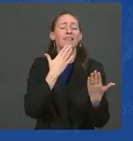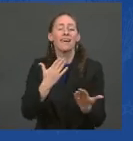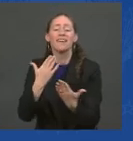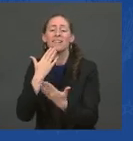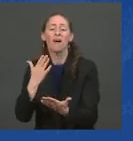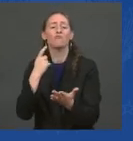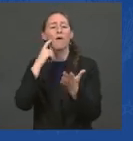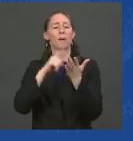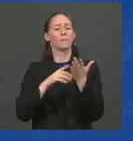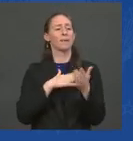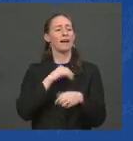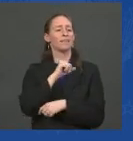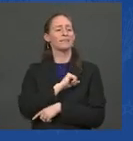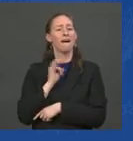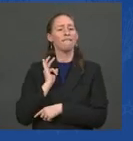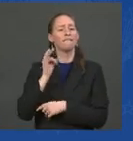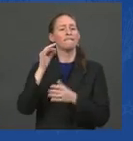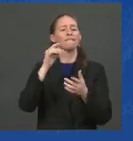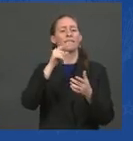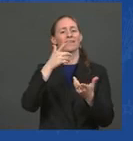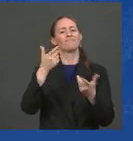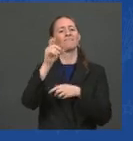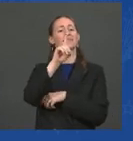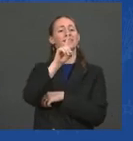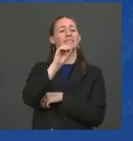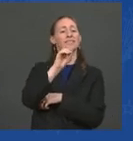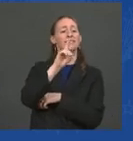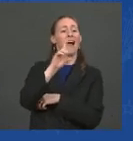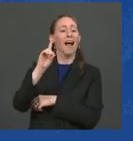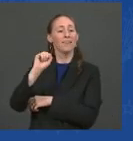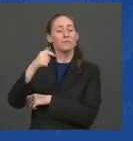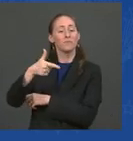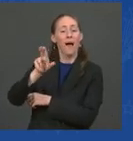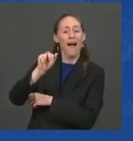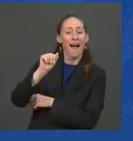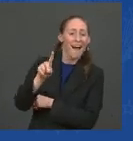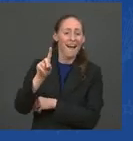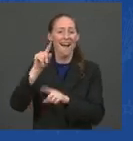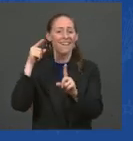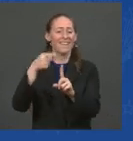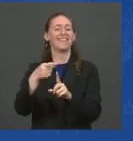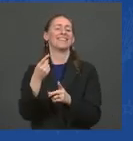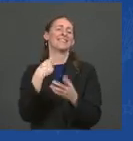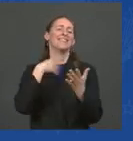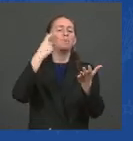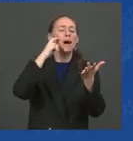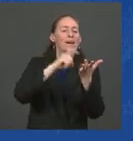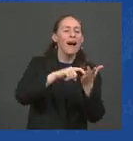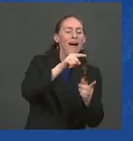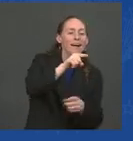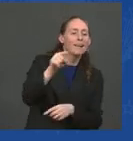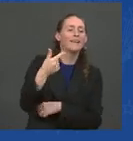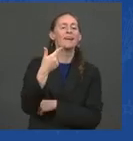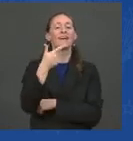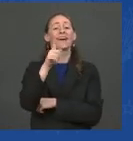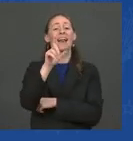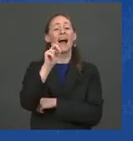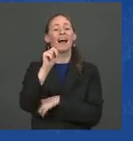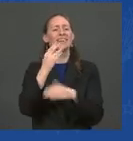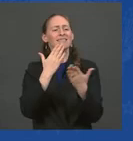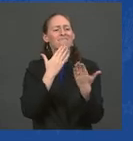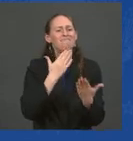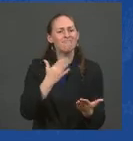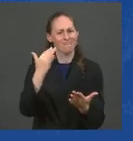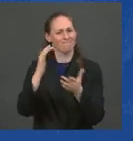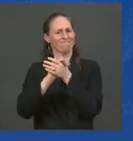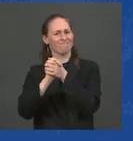Squad. Dan Weiner, I should have mentioned at the top. Glenn Matoma, who's been the director of the Dodd Impact Program. Glenn, thank you for everything